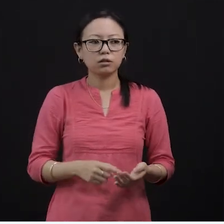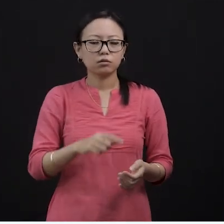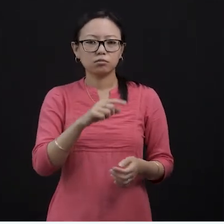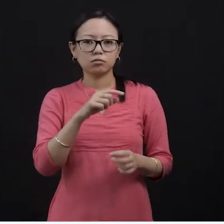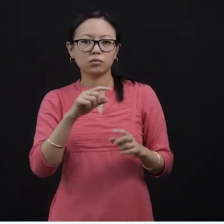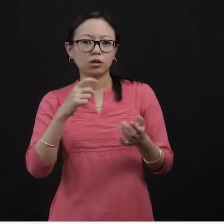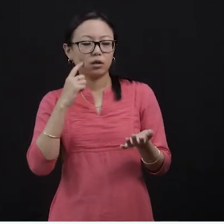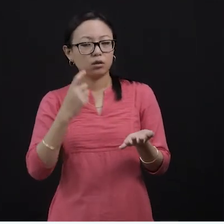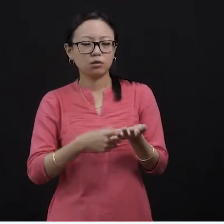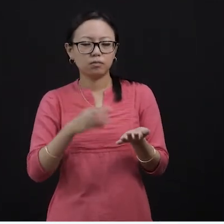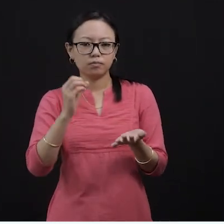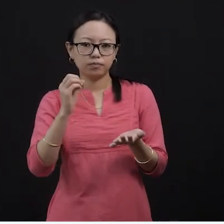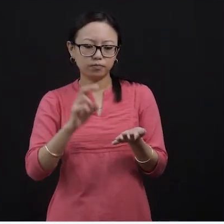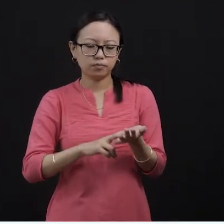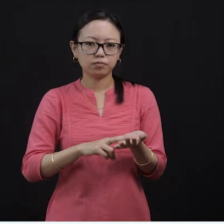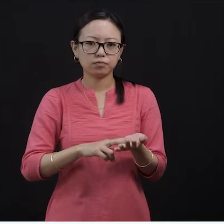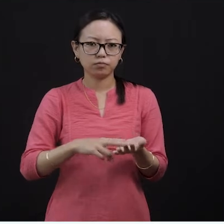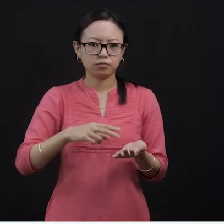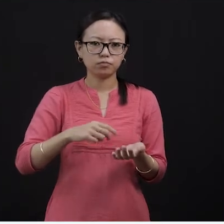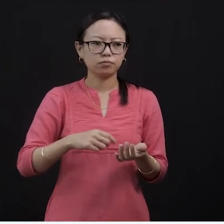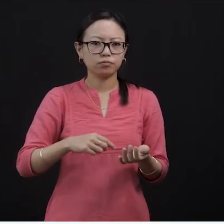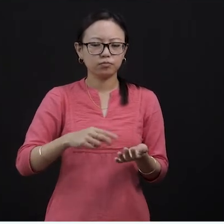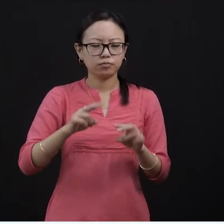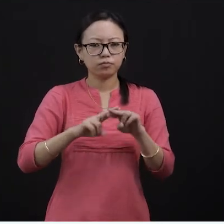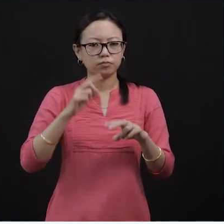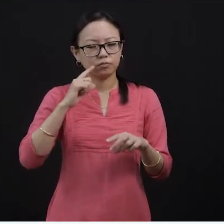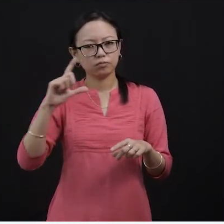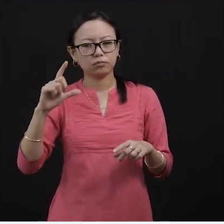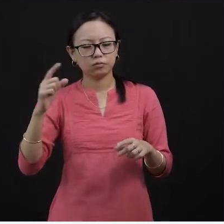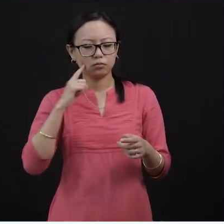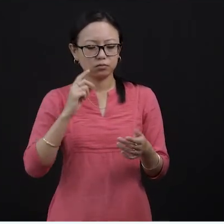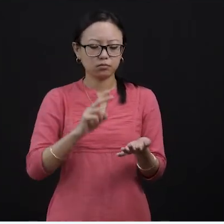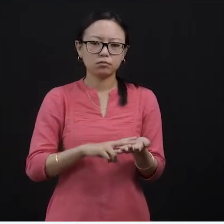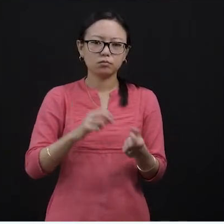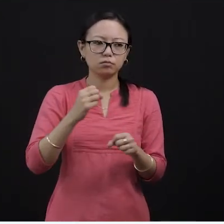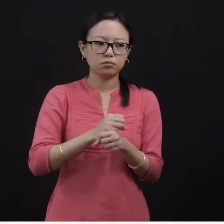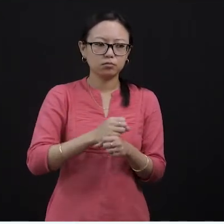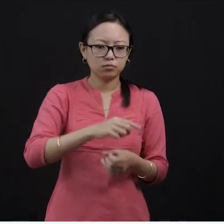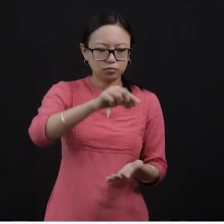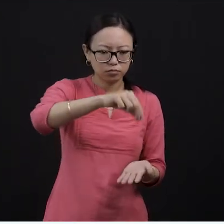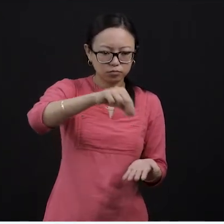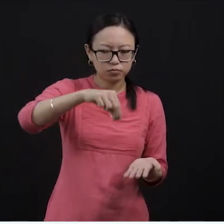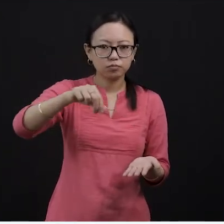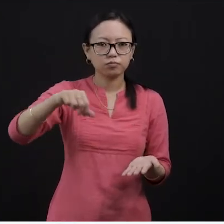magnet. So you know what will happen? Let's see. It will look like